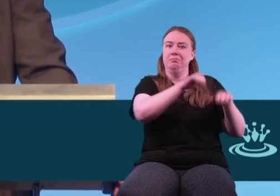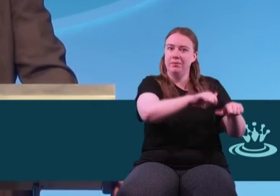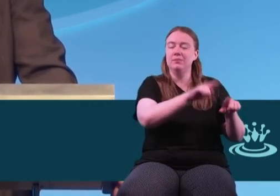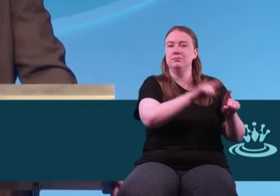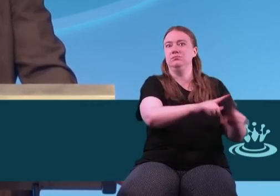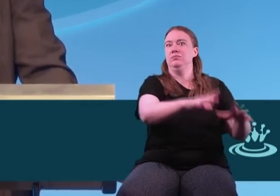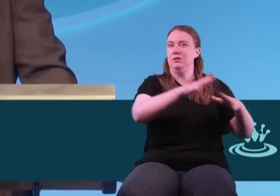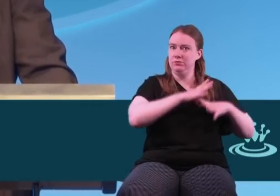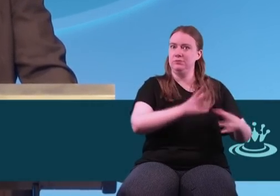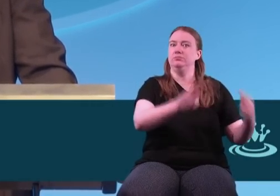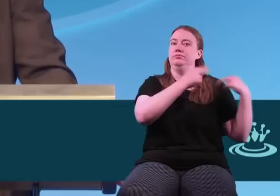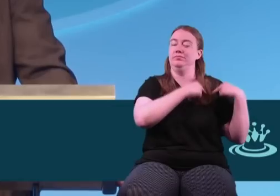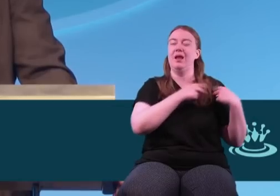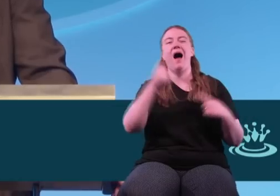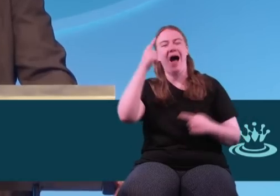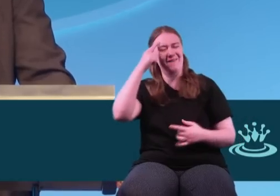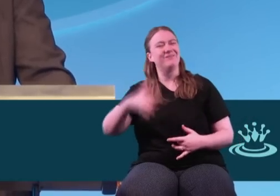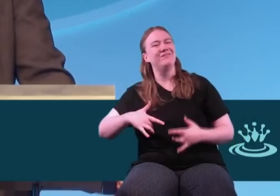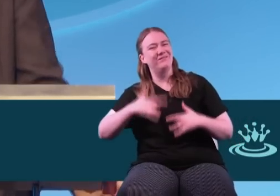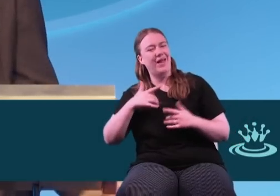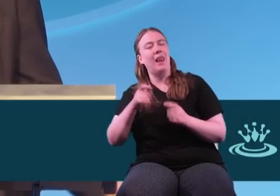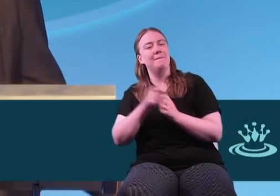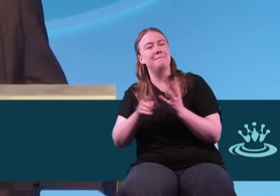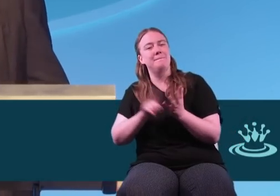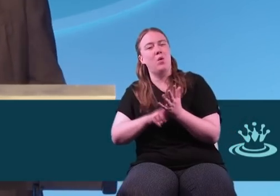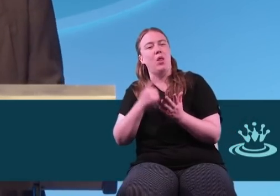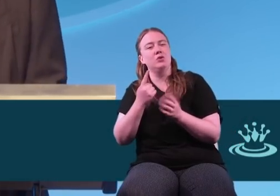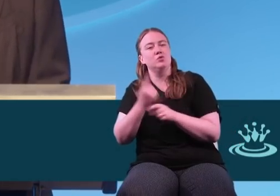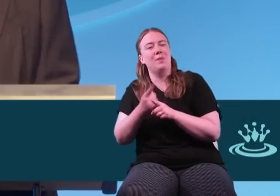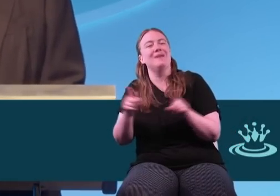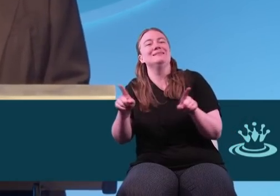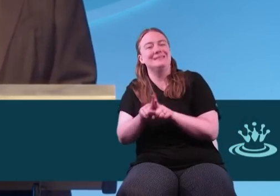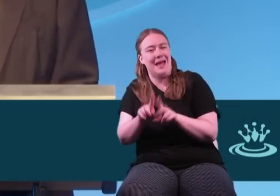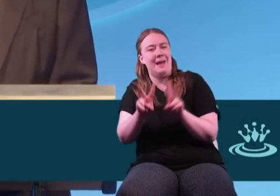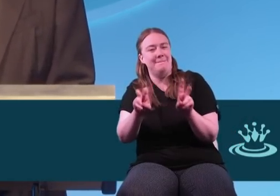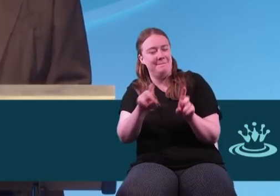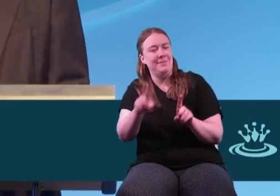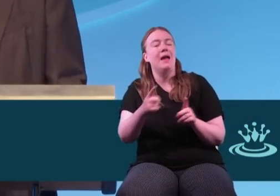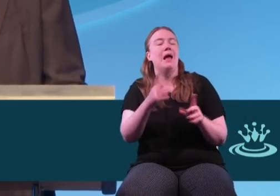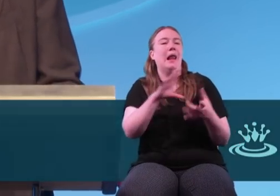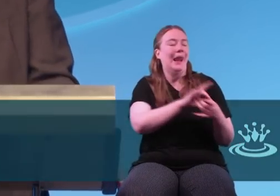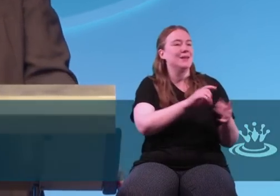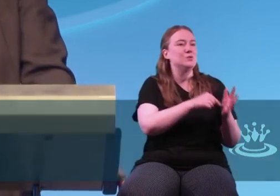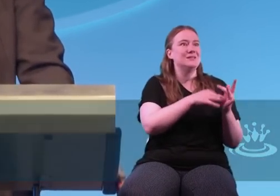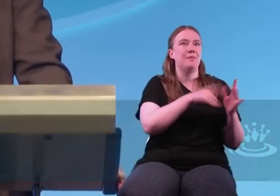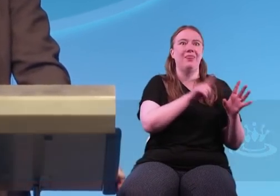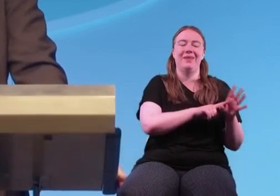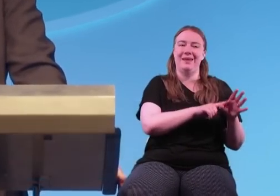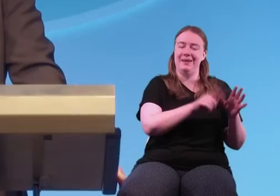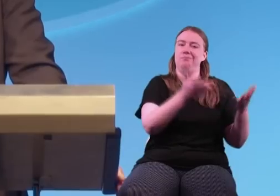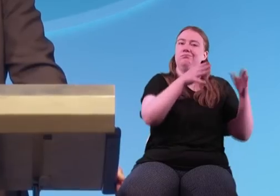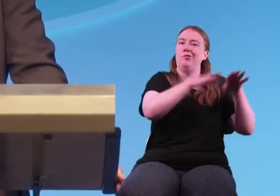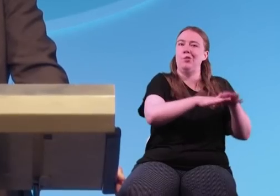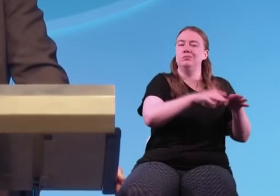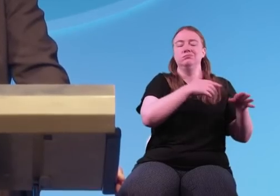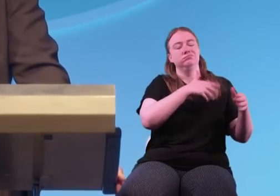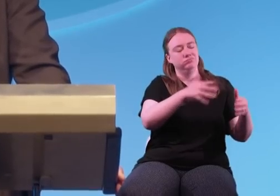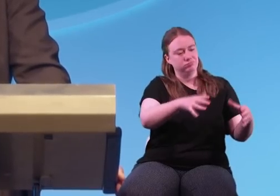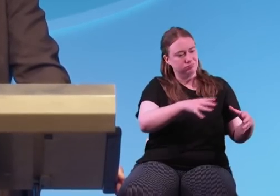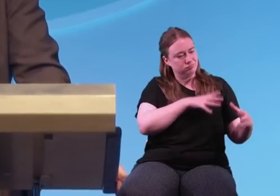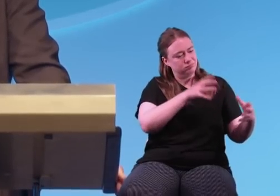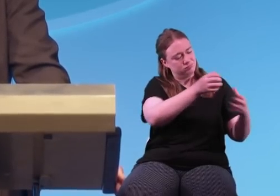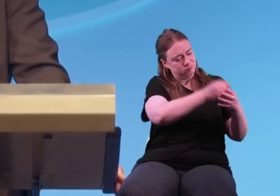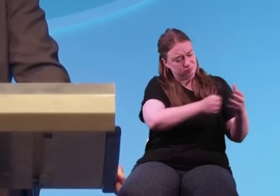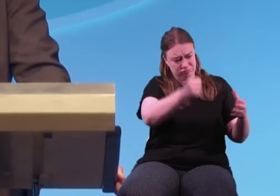safely, that Paul is referencing the same thing. And presumably this has to do with his ordination, his being set apart to the task of teaching